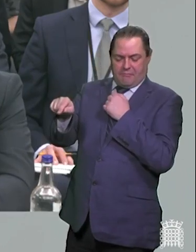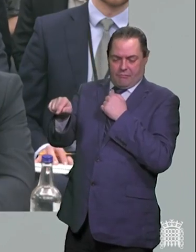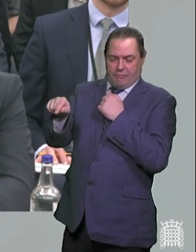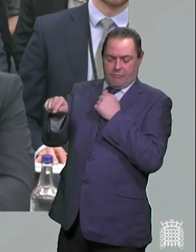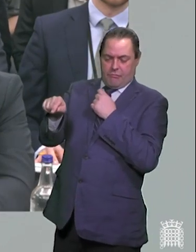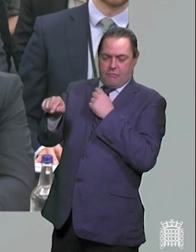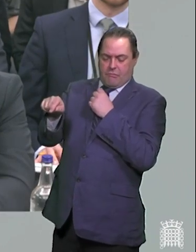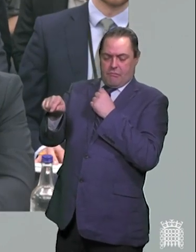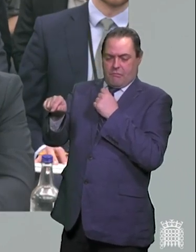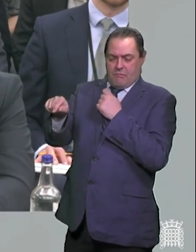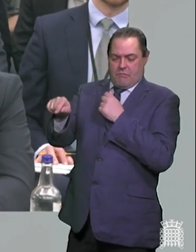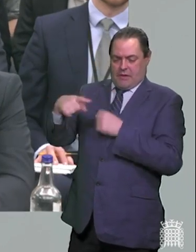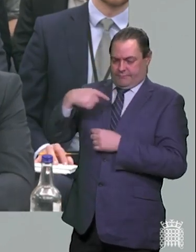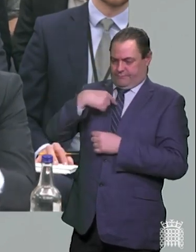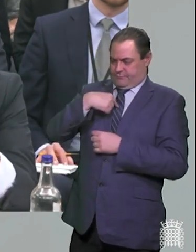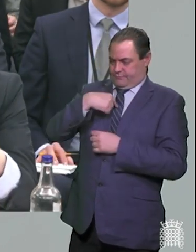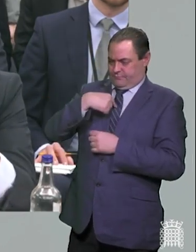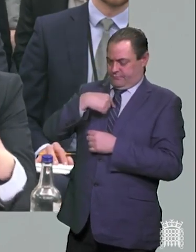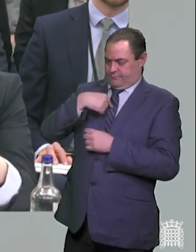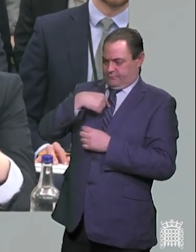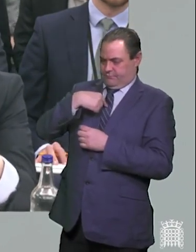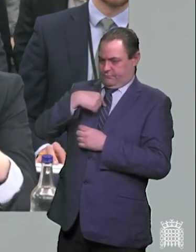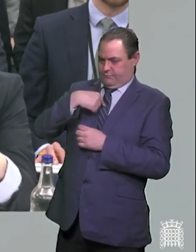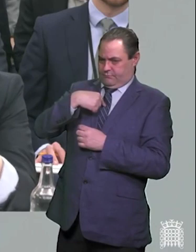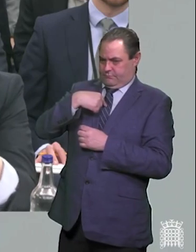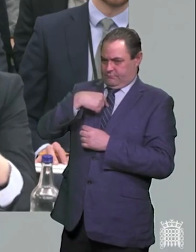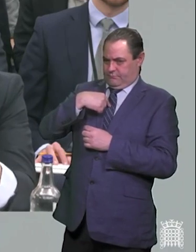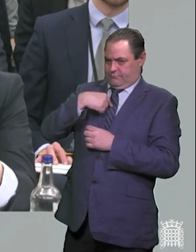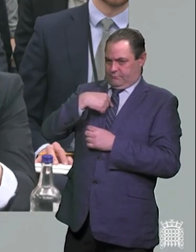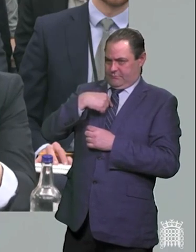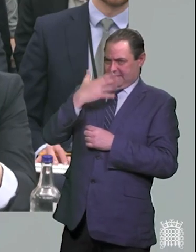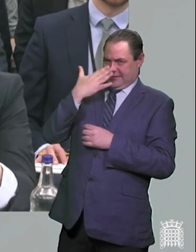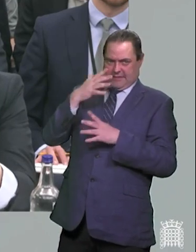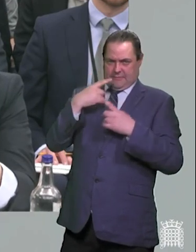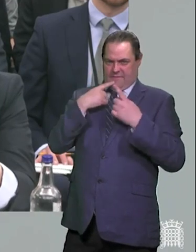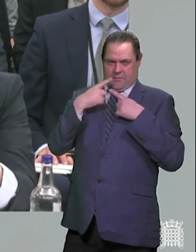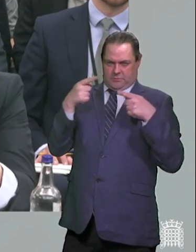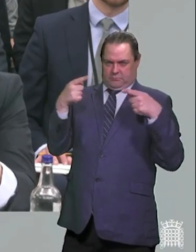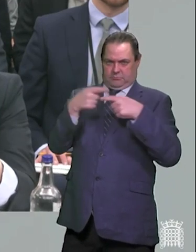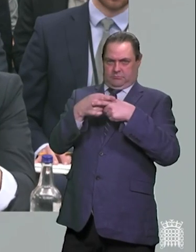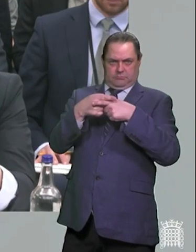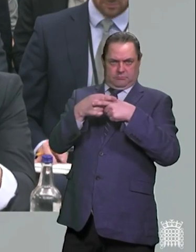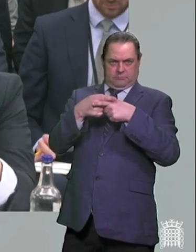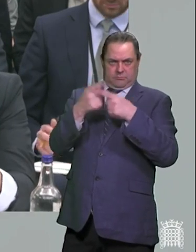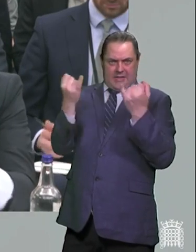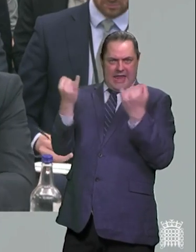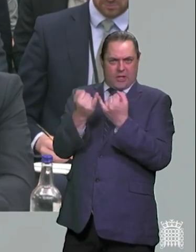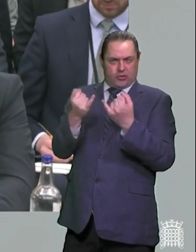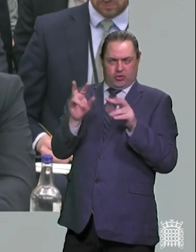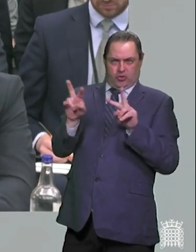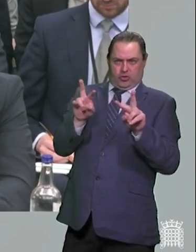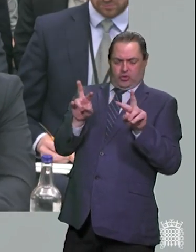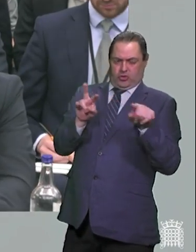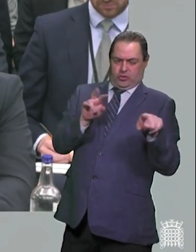December, I decided that I was getting conflicting information about what had happened at this gathering on the 18th